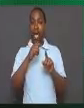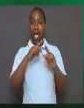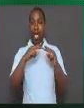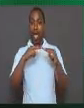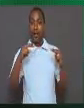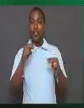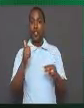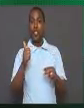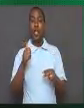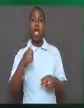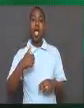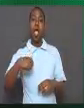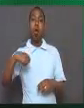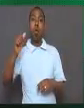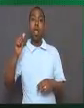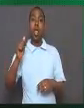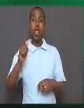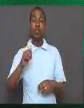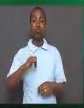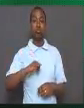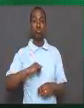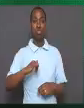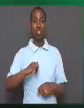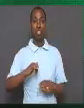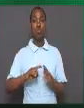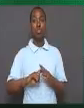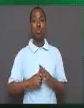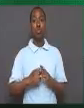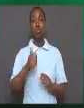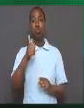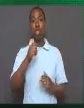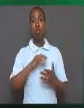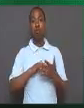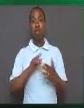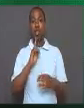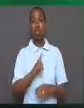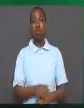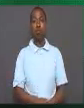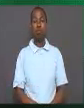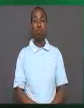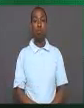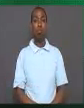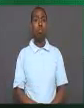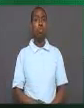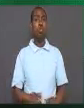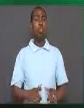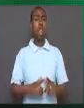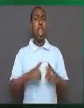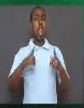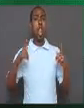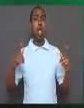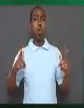away start with the letter A. The biggest artery in the